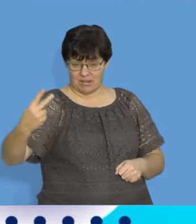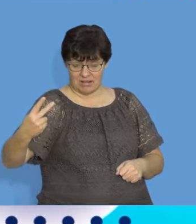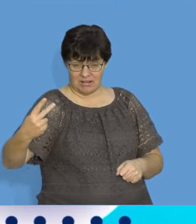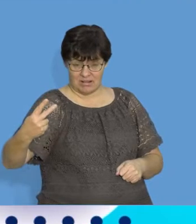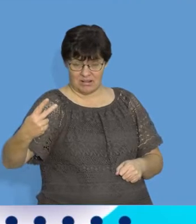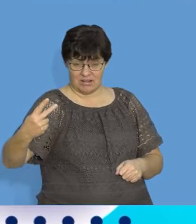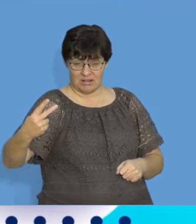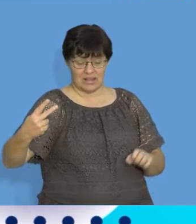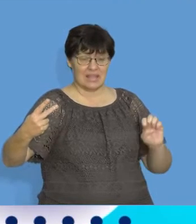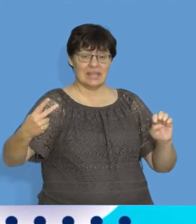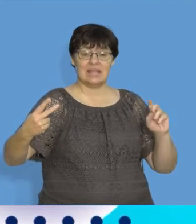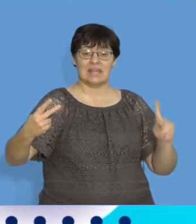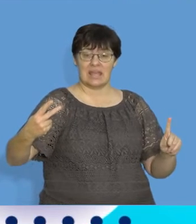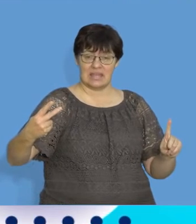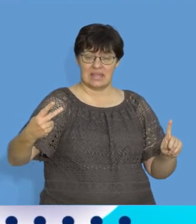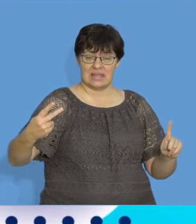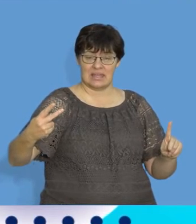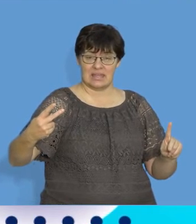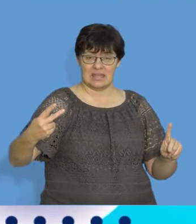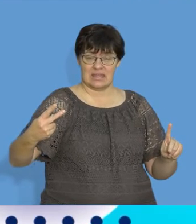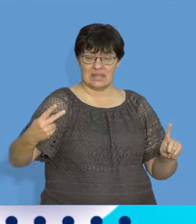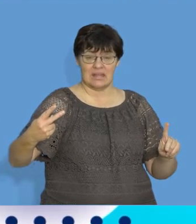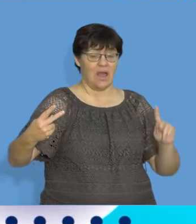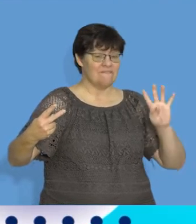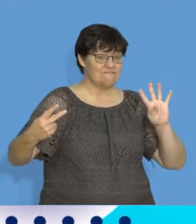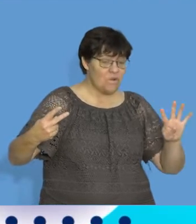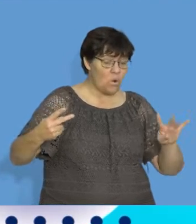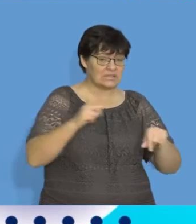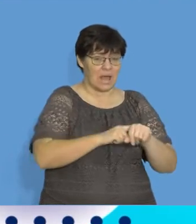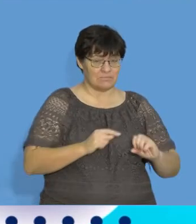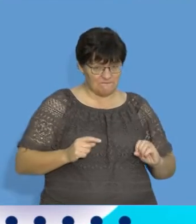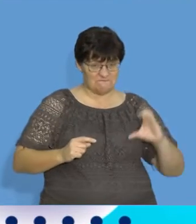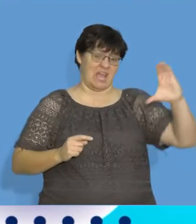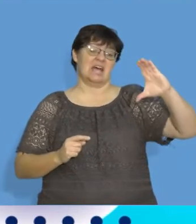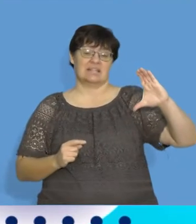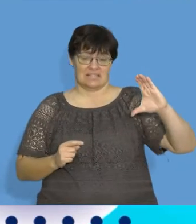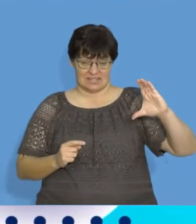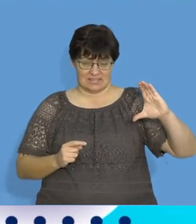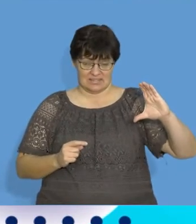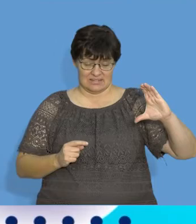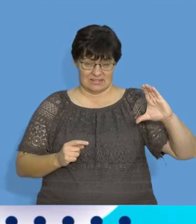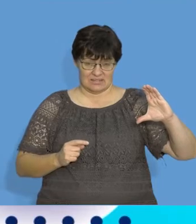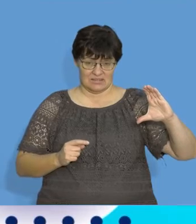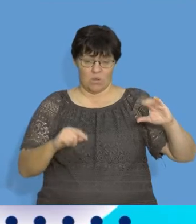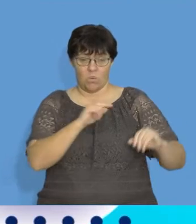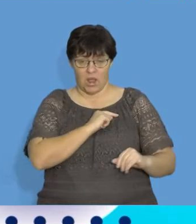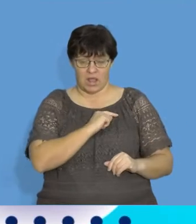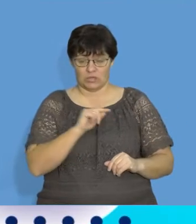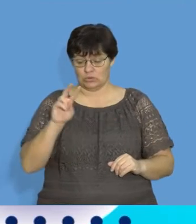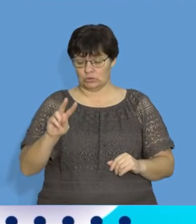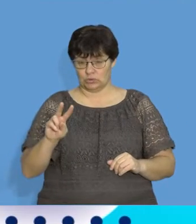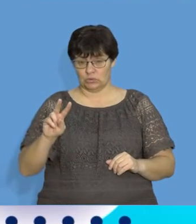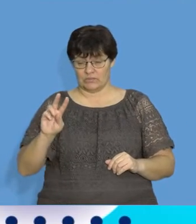doubles, kinetic energy becomes 4 times bigger because we went